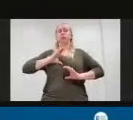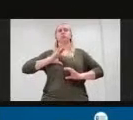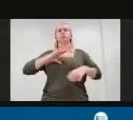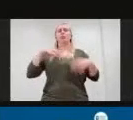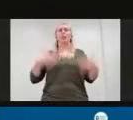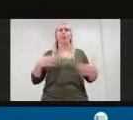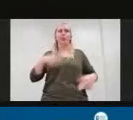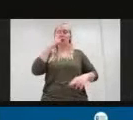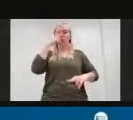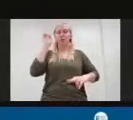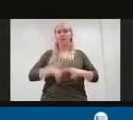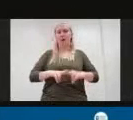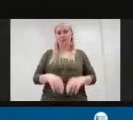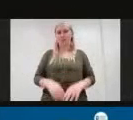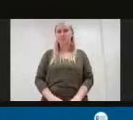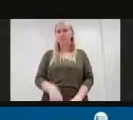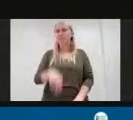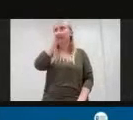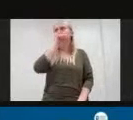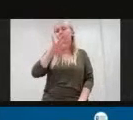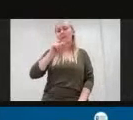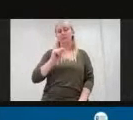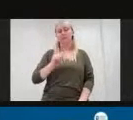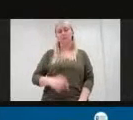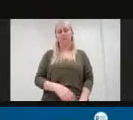So fun. Loved Wonderful.